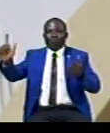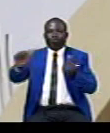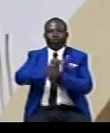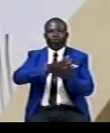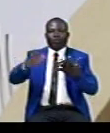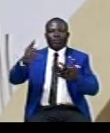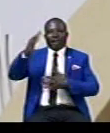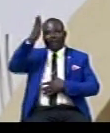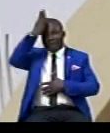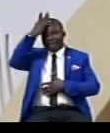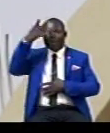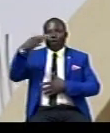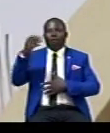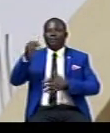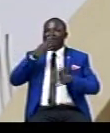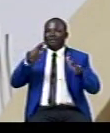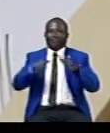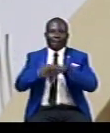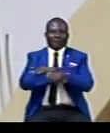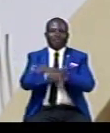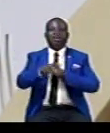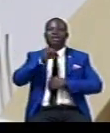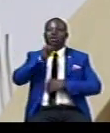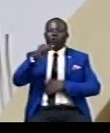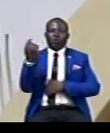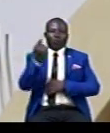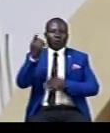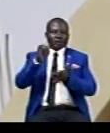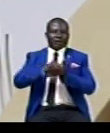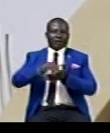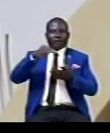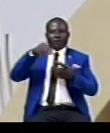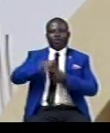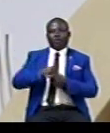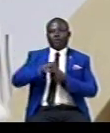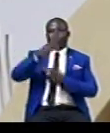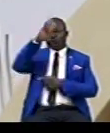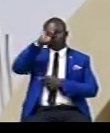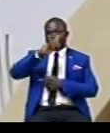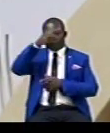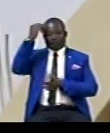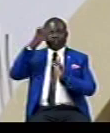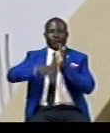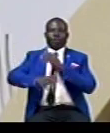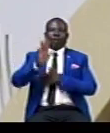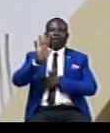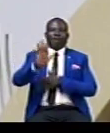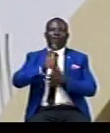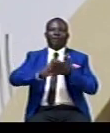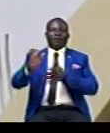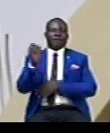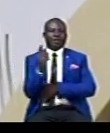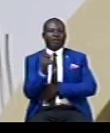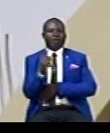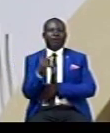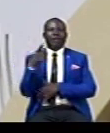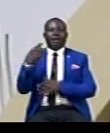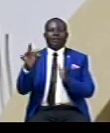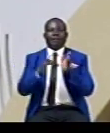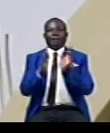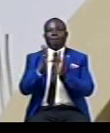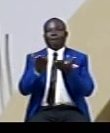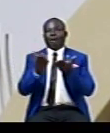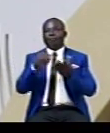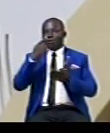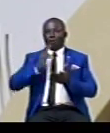the serpent. Not only that, in Romans chapter 5, verse 11, the Bible tells us